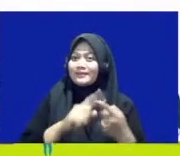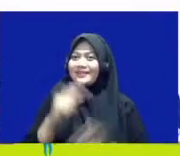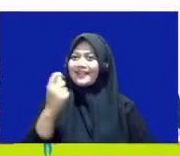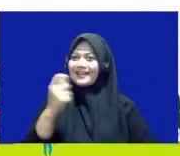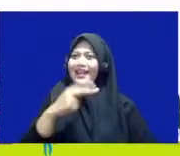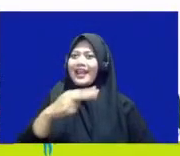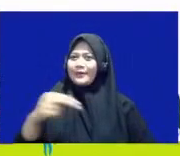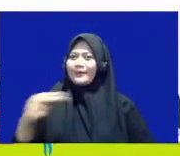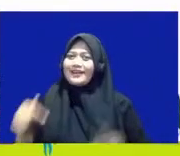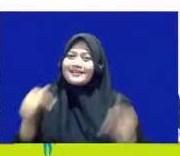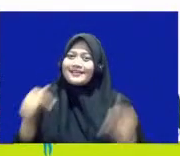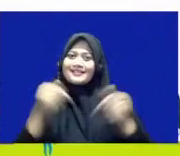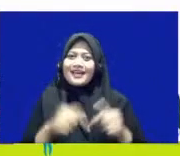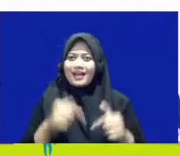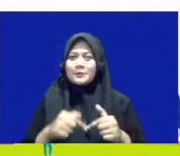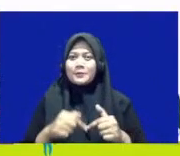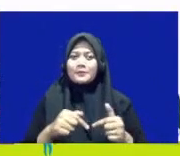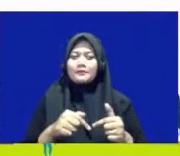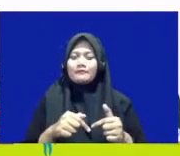saat ini live ikut di